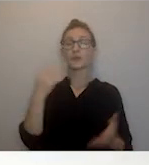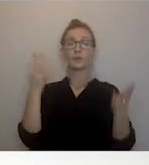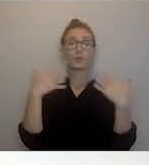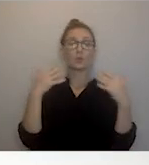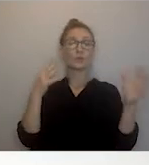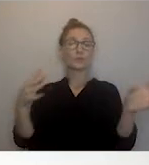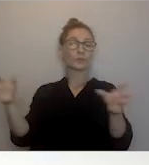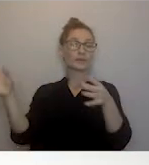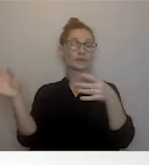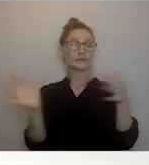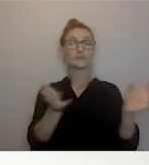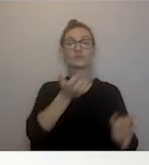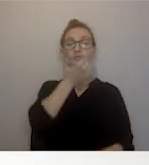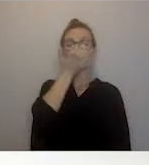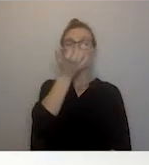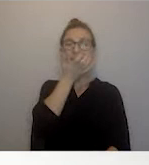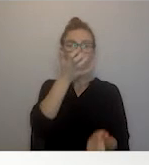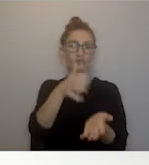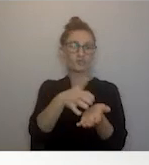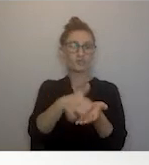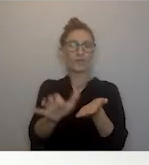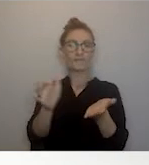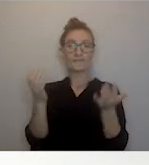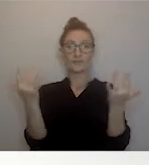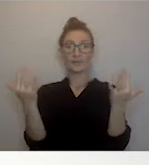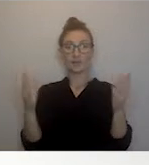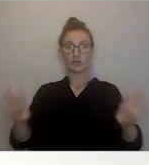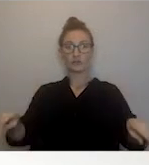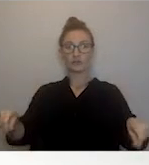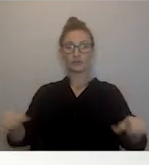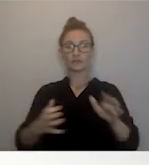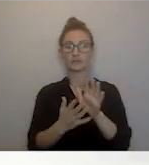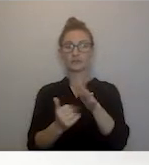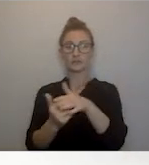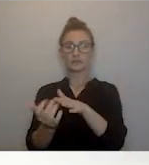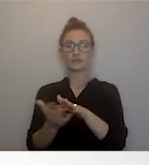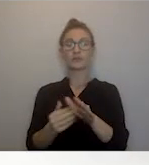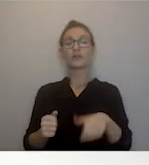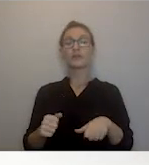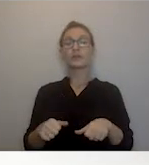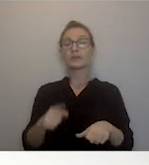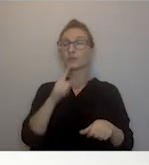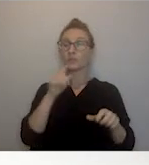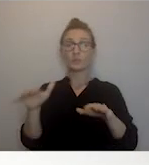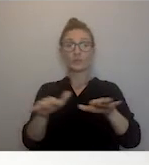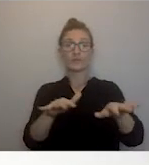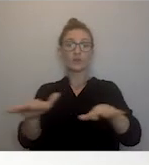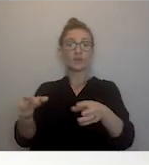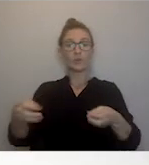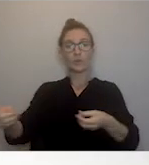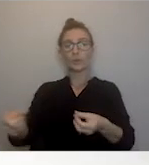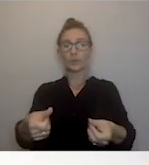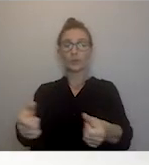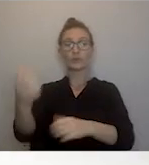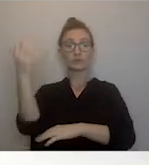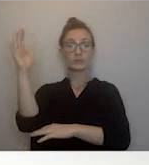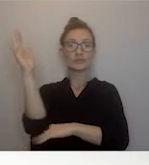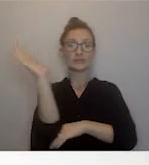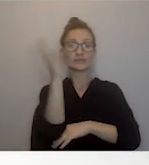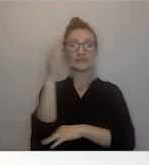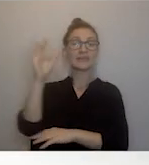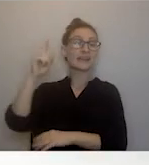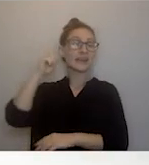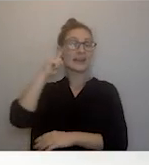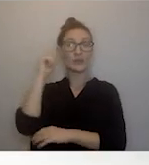with that image. They said, cool breeze, grass rough on my fingers, The river is flowing, the trees are